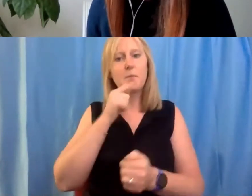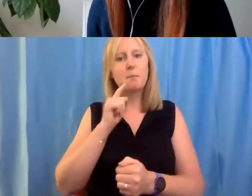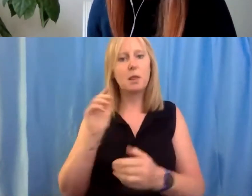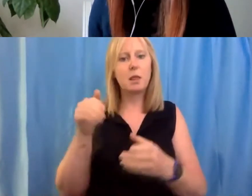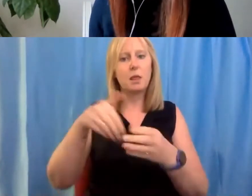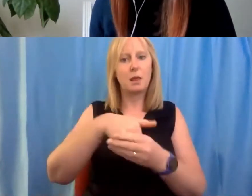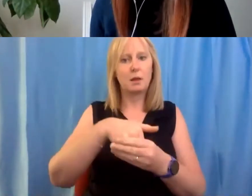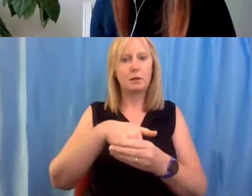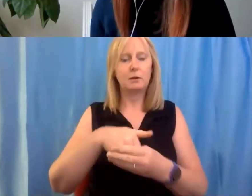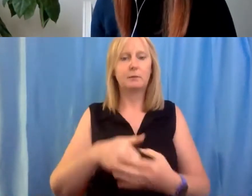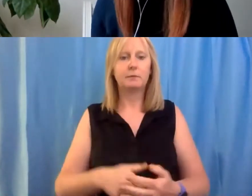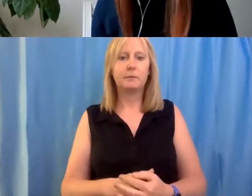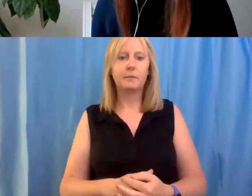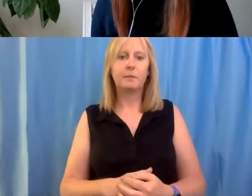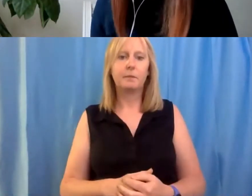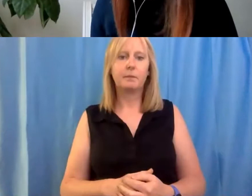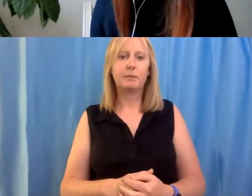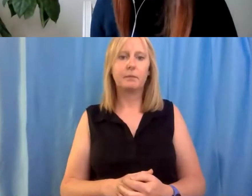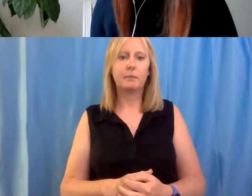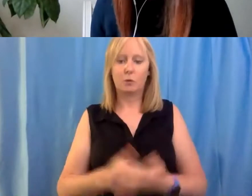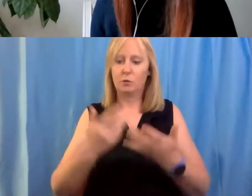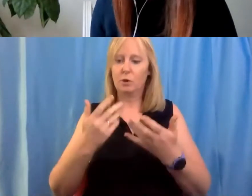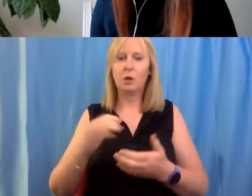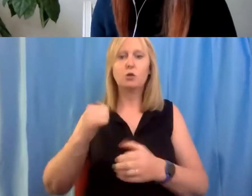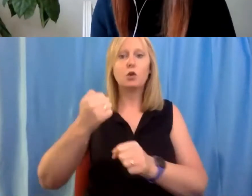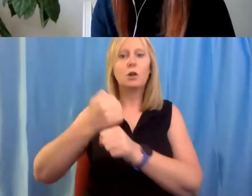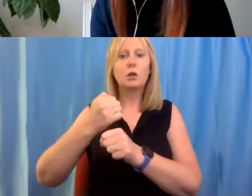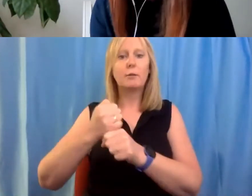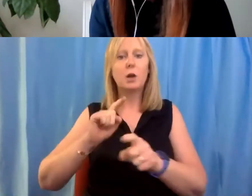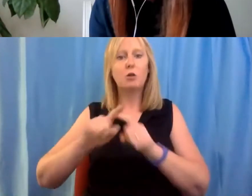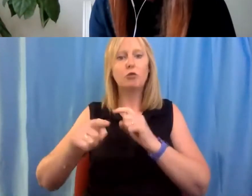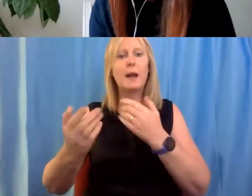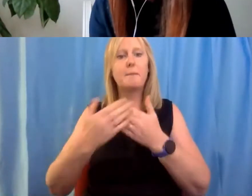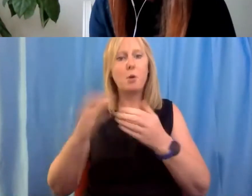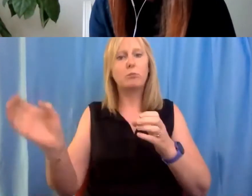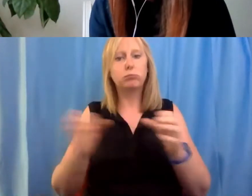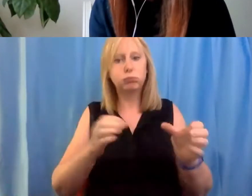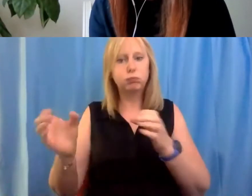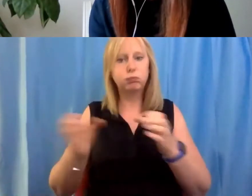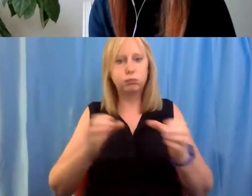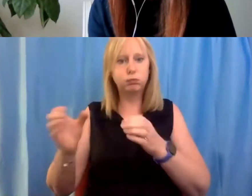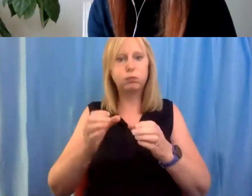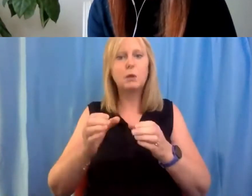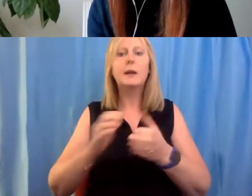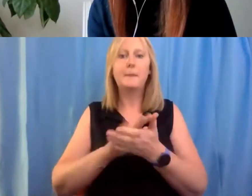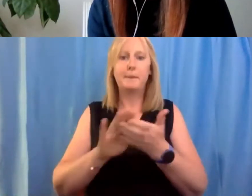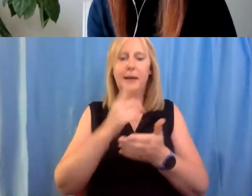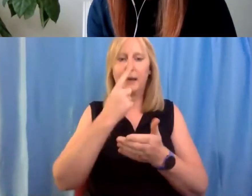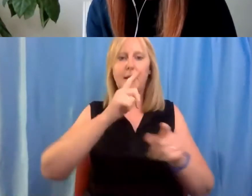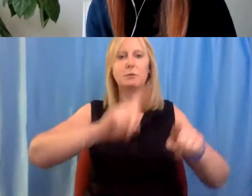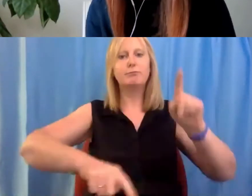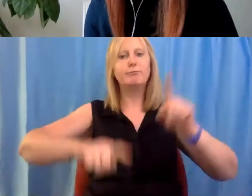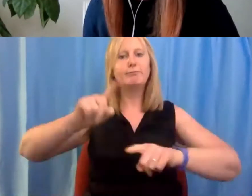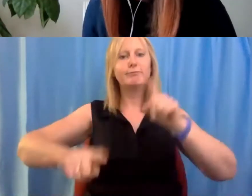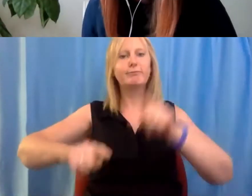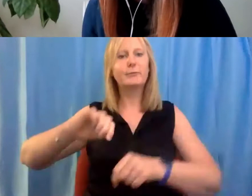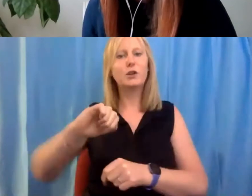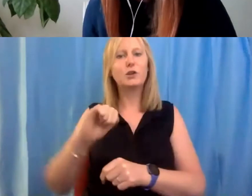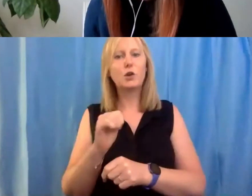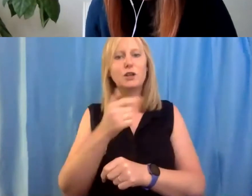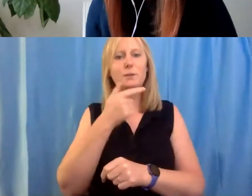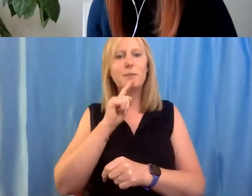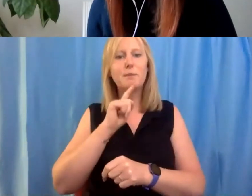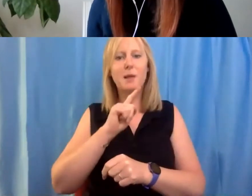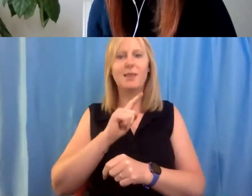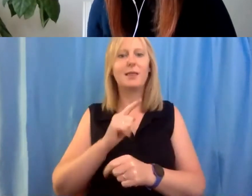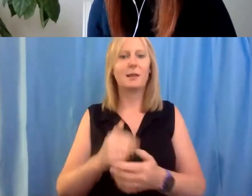Government is trying to make these boards more representative of the wider population of Scotland. So in advance of today's meeting,